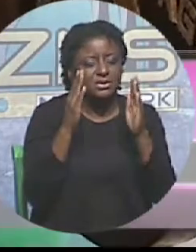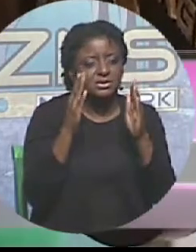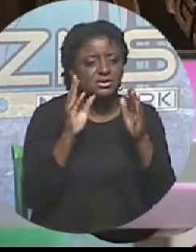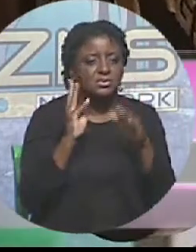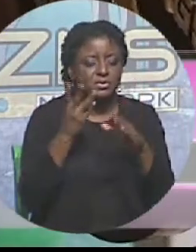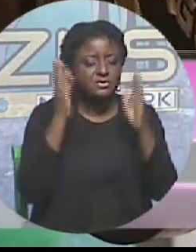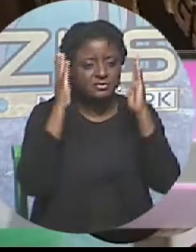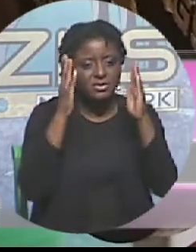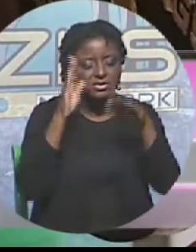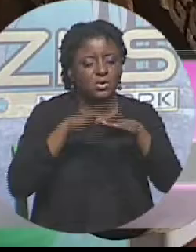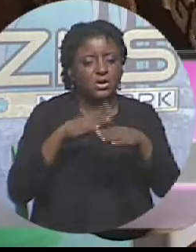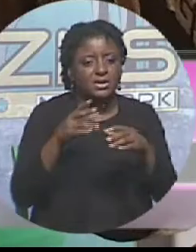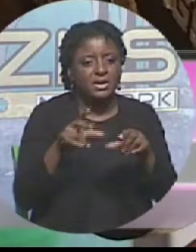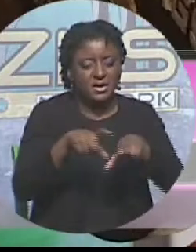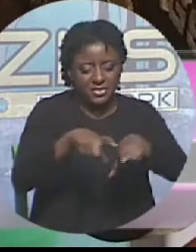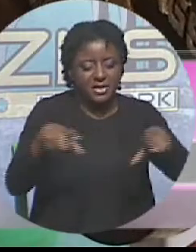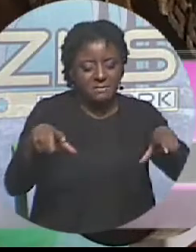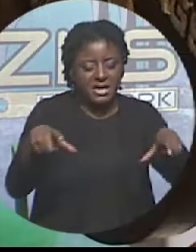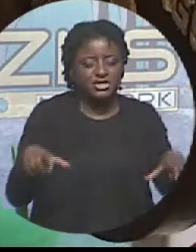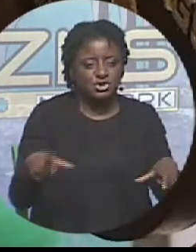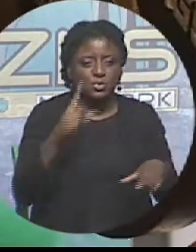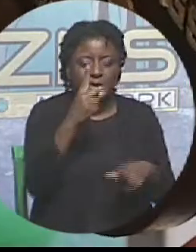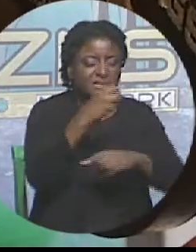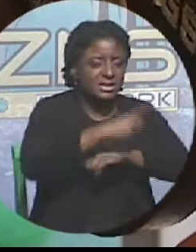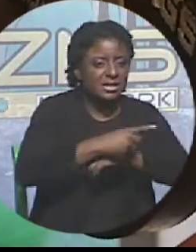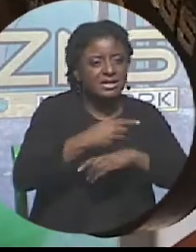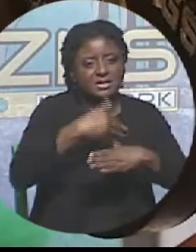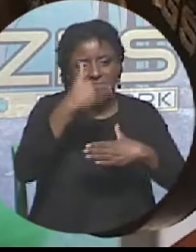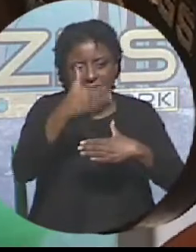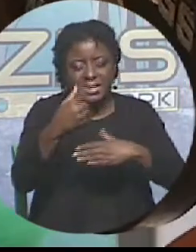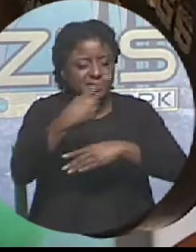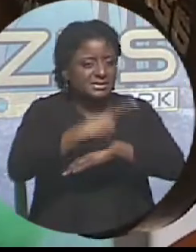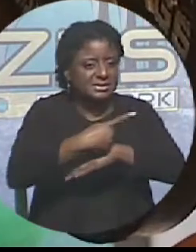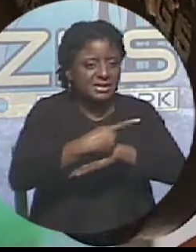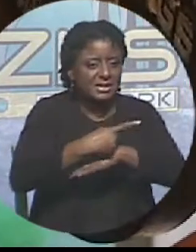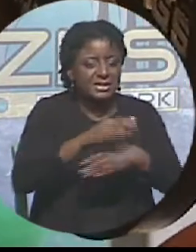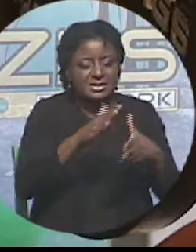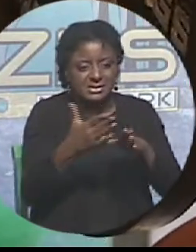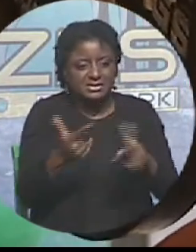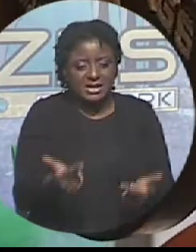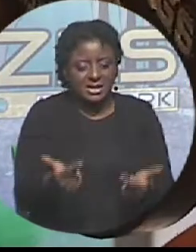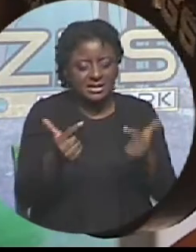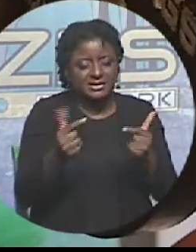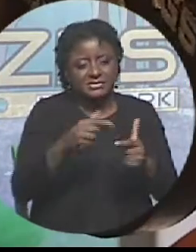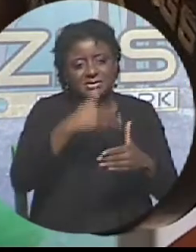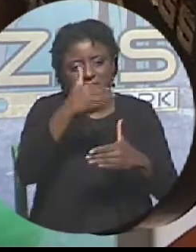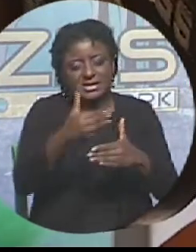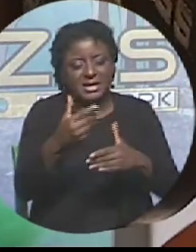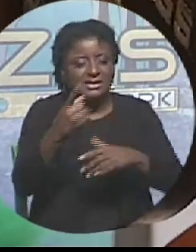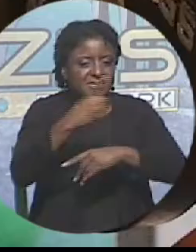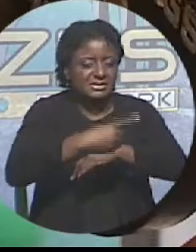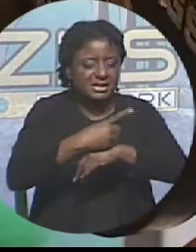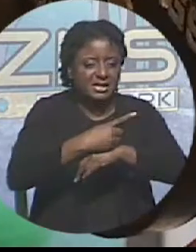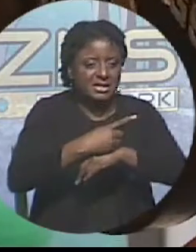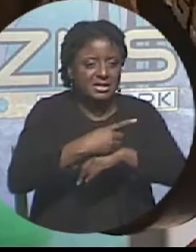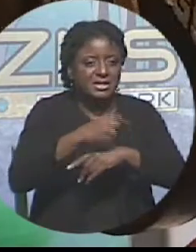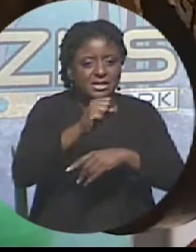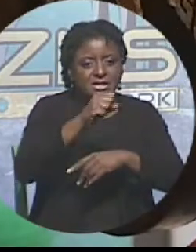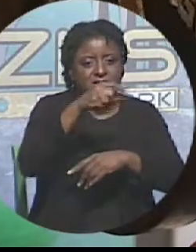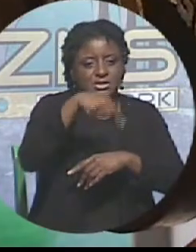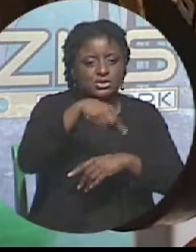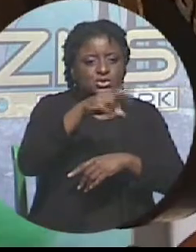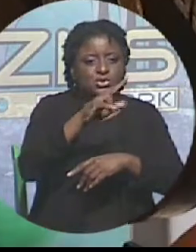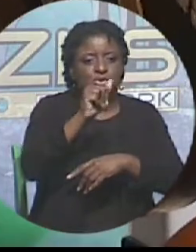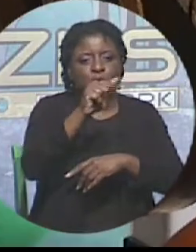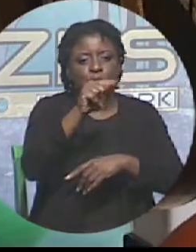then the next day he'll do some deadlifts, and the next day he'll do some squats. So he'll break it up to 3 different muscle groups to strengthen those